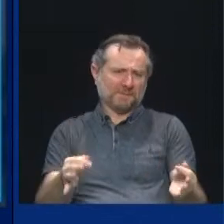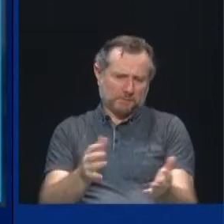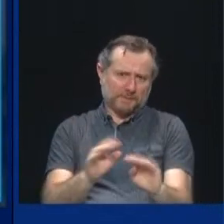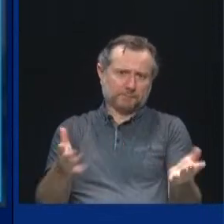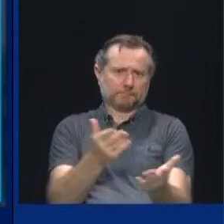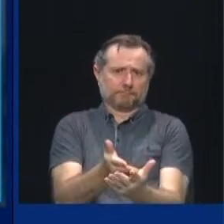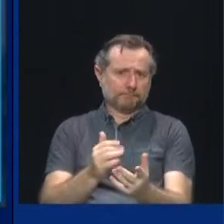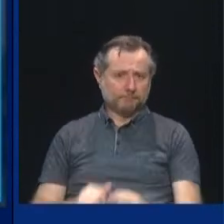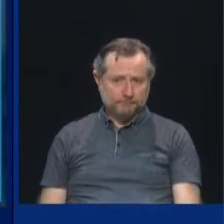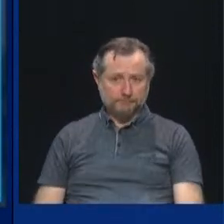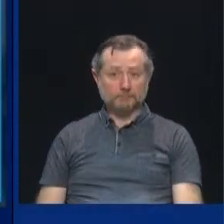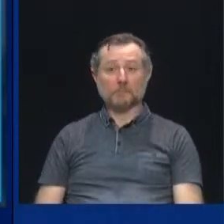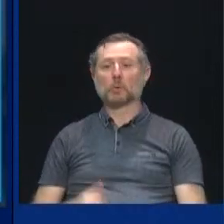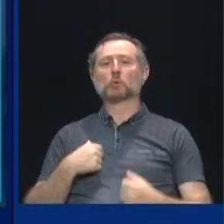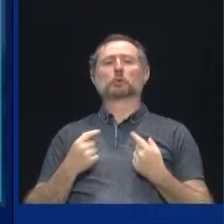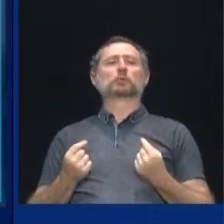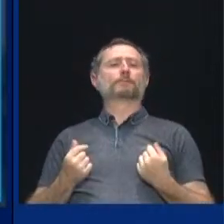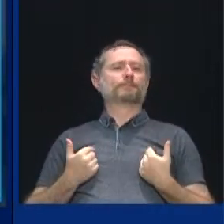do?